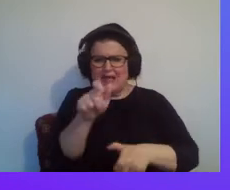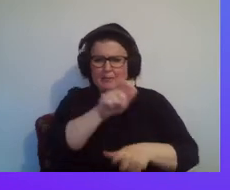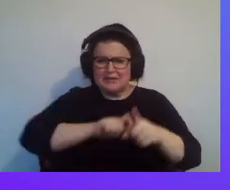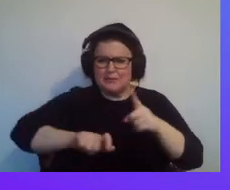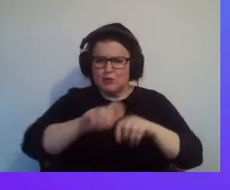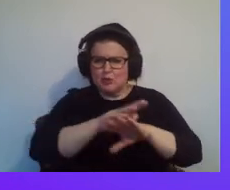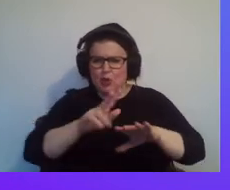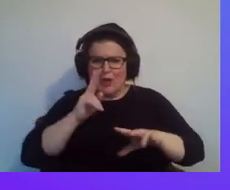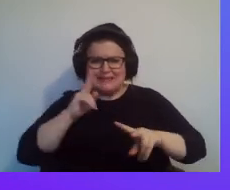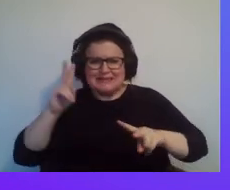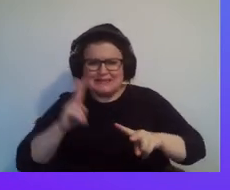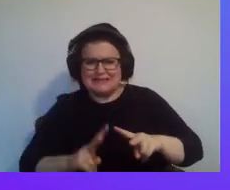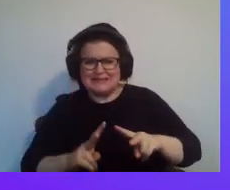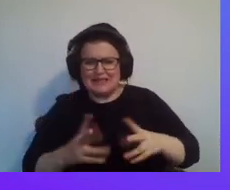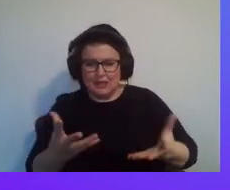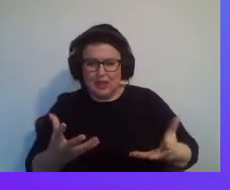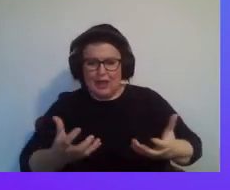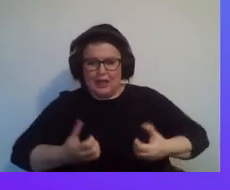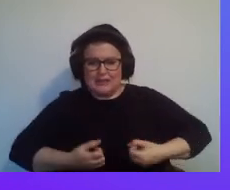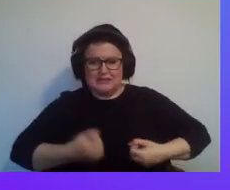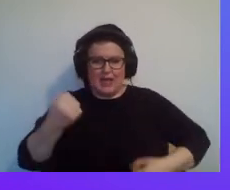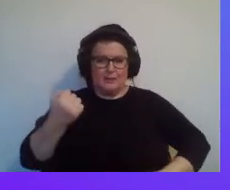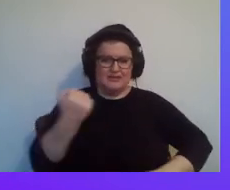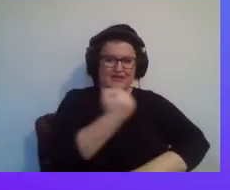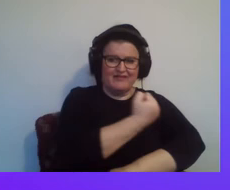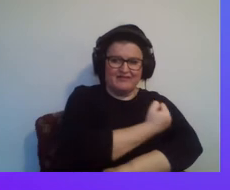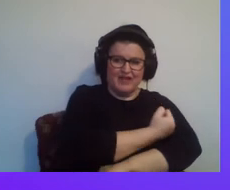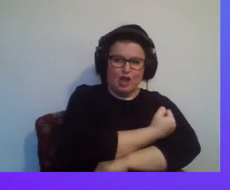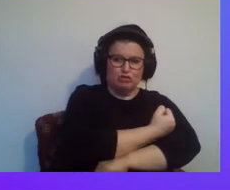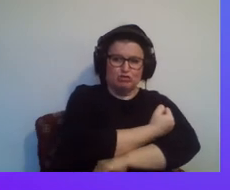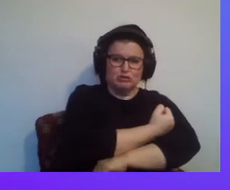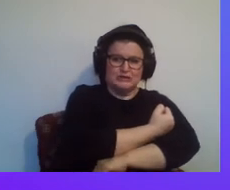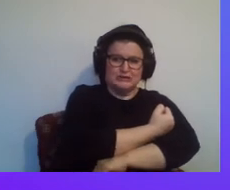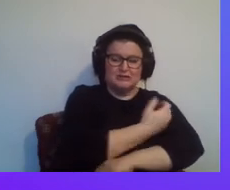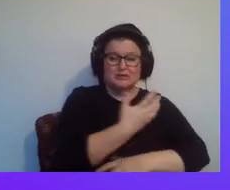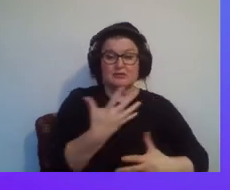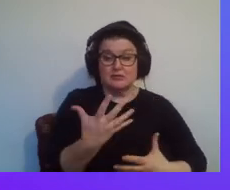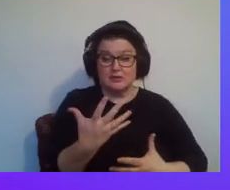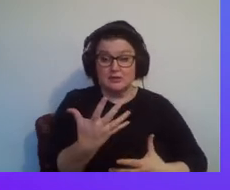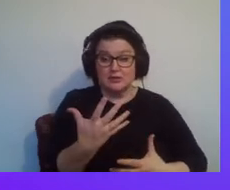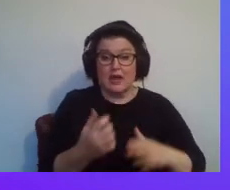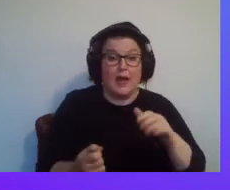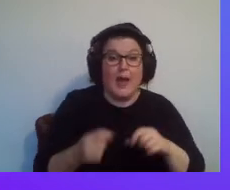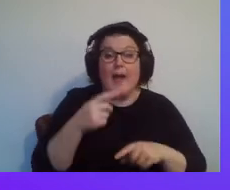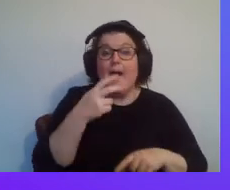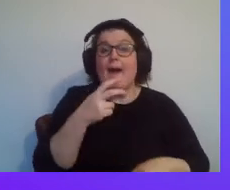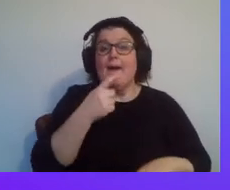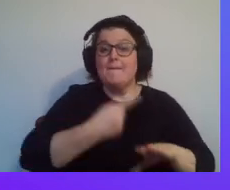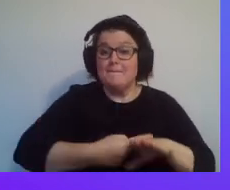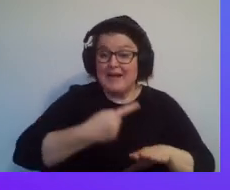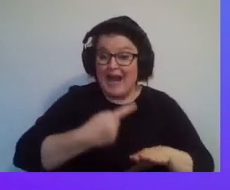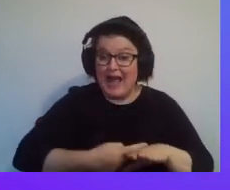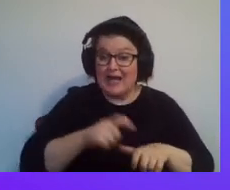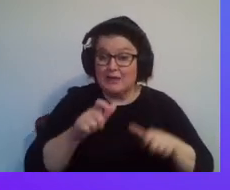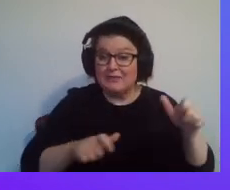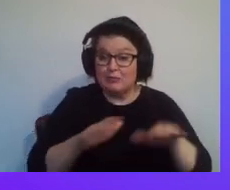this conversation this evening. But Black people aren't being prioritized per se. The risk is about age. Yeah. Serena, I want to